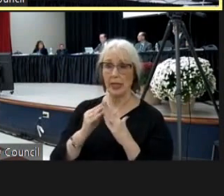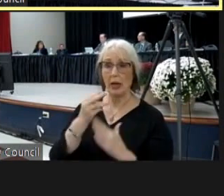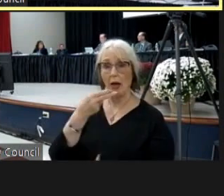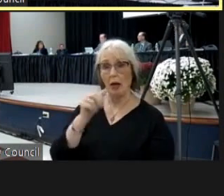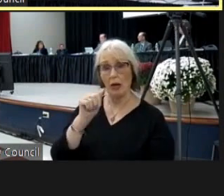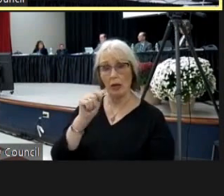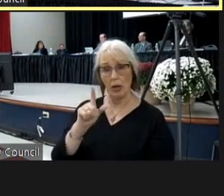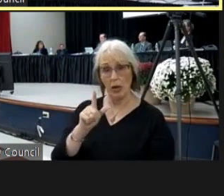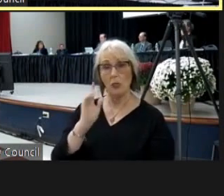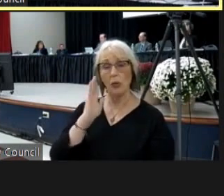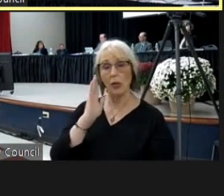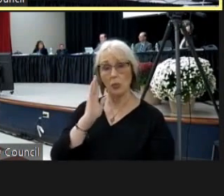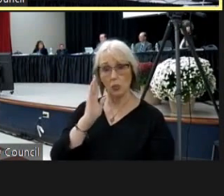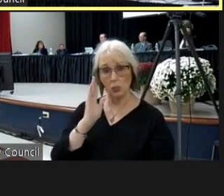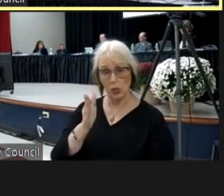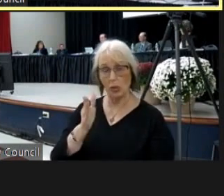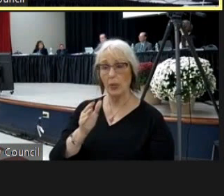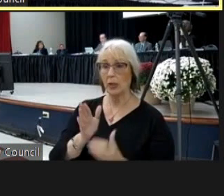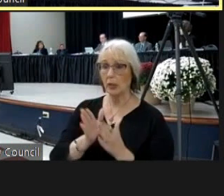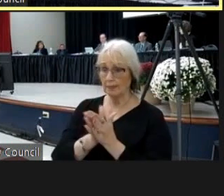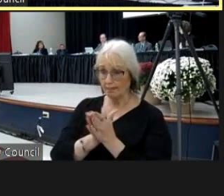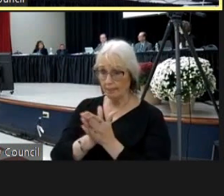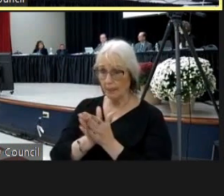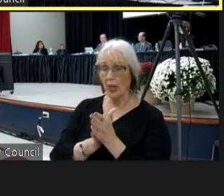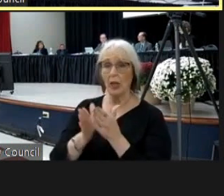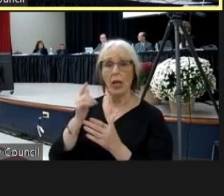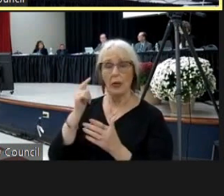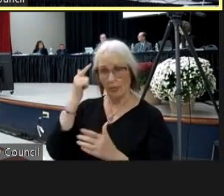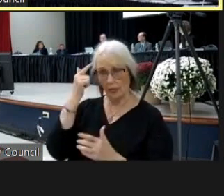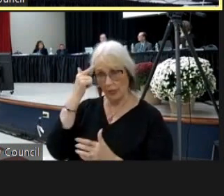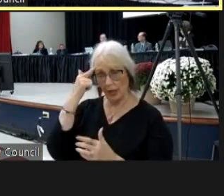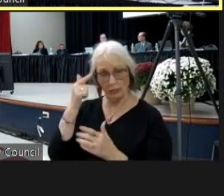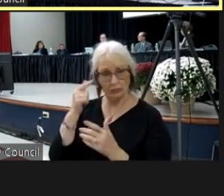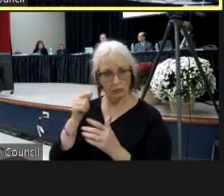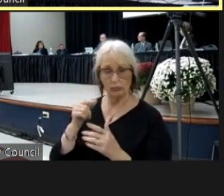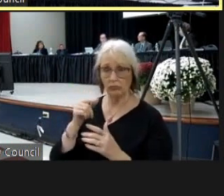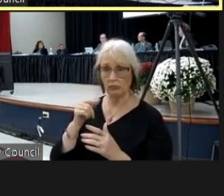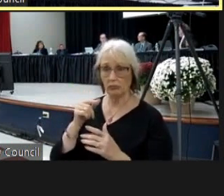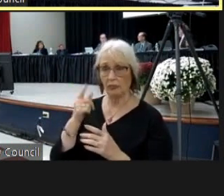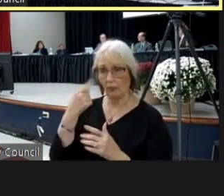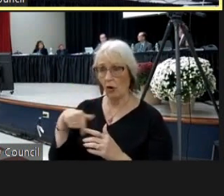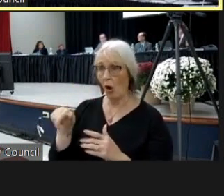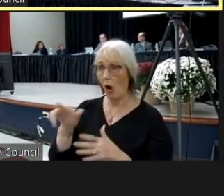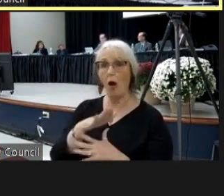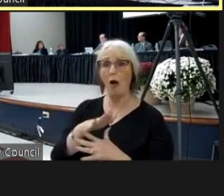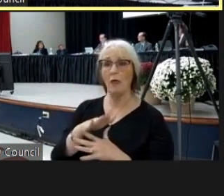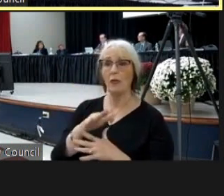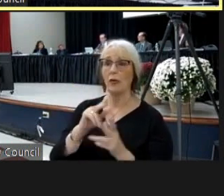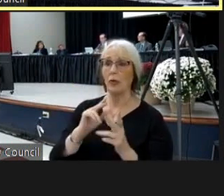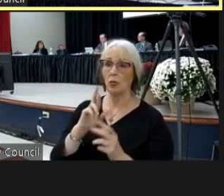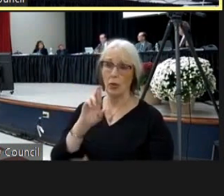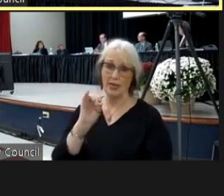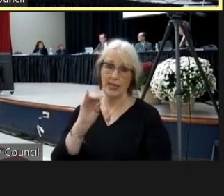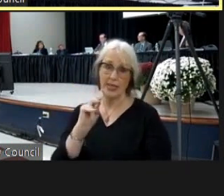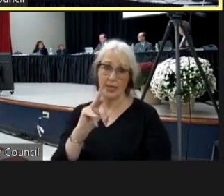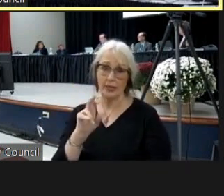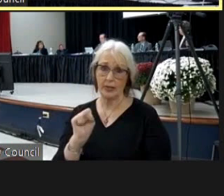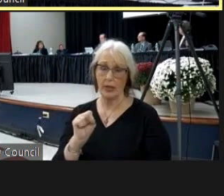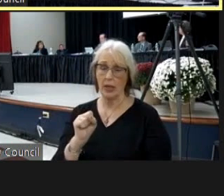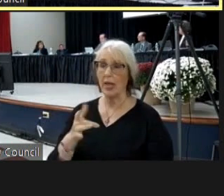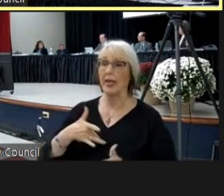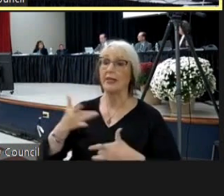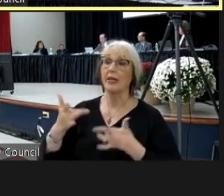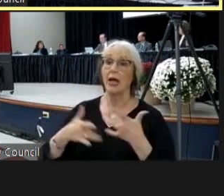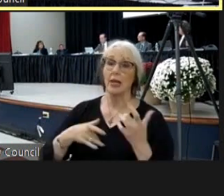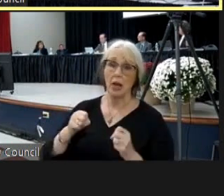strategic and proactive in our planning and thoughtful in bringing amenities to our residents. And this is an exciting opportunity that I